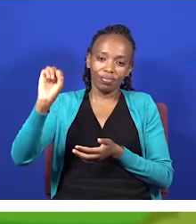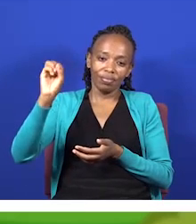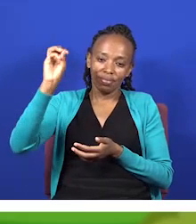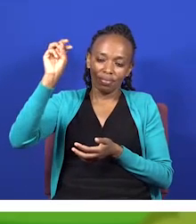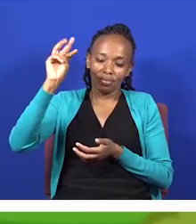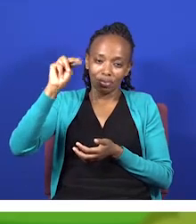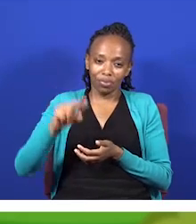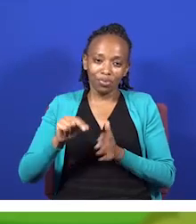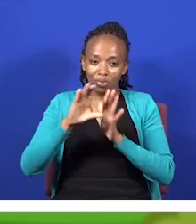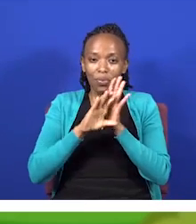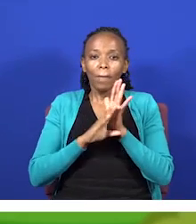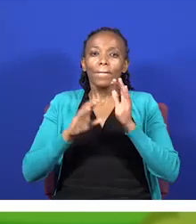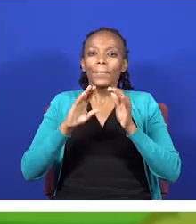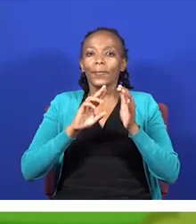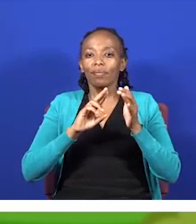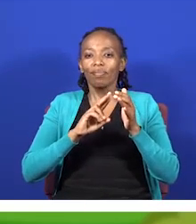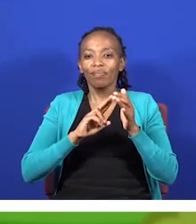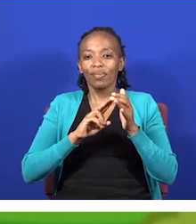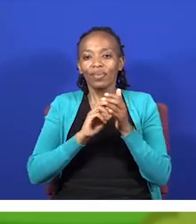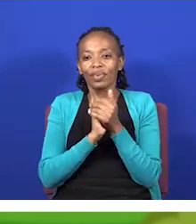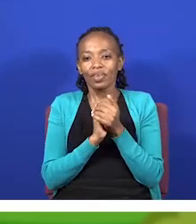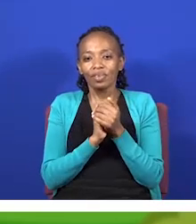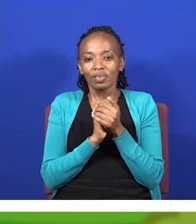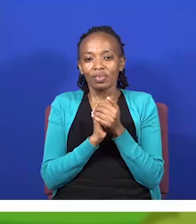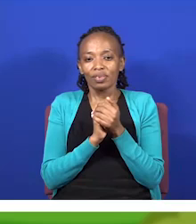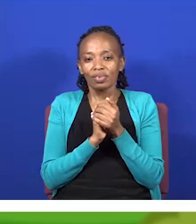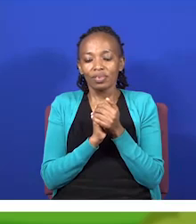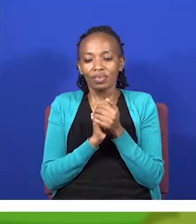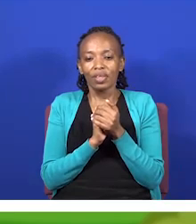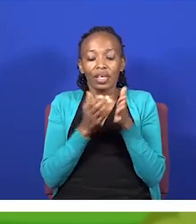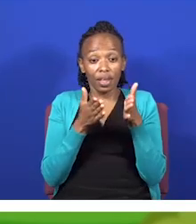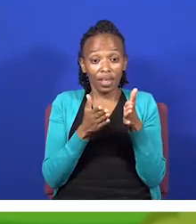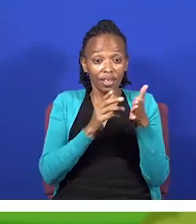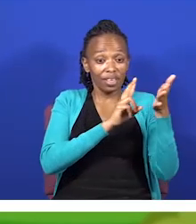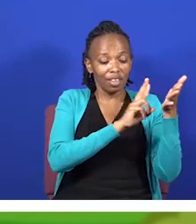1, verse 8 to 16. And in this scripture,